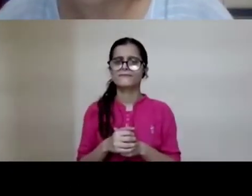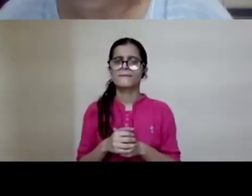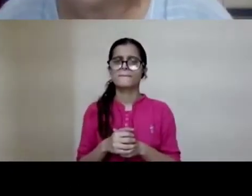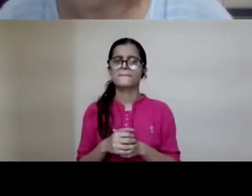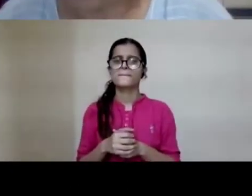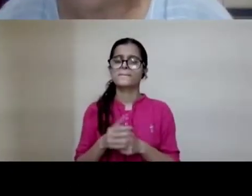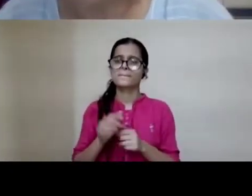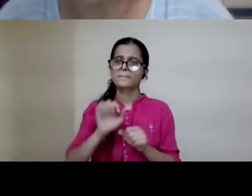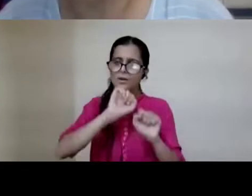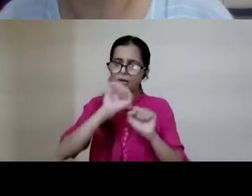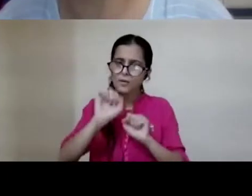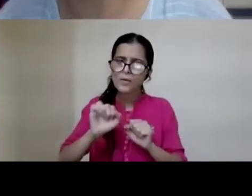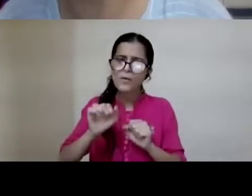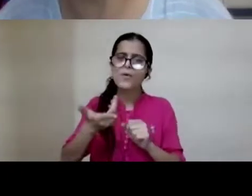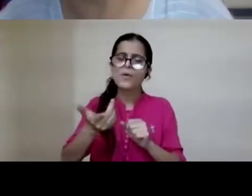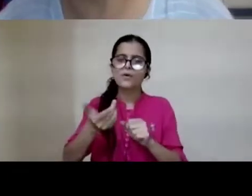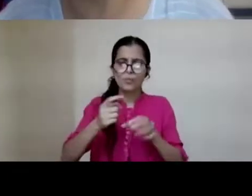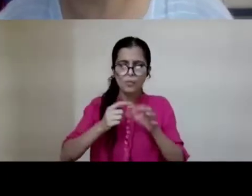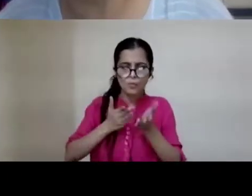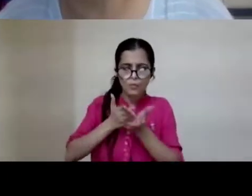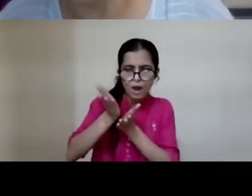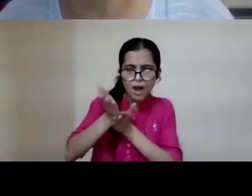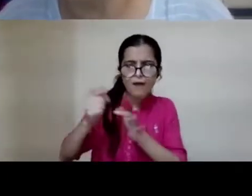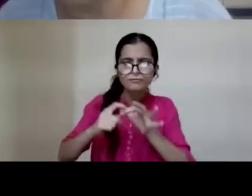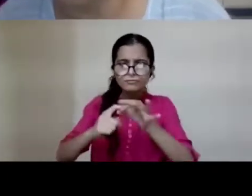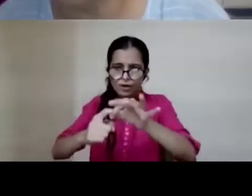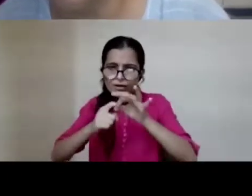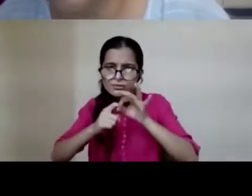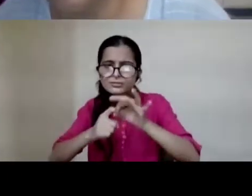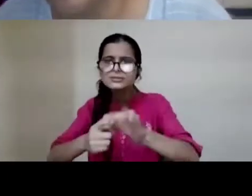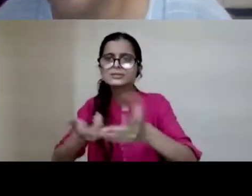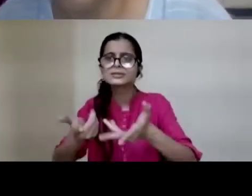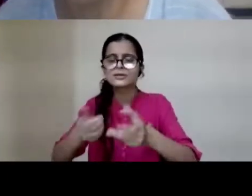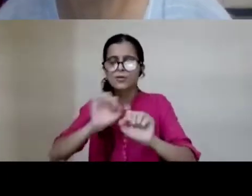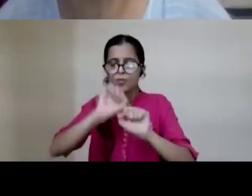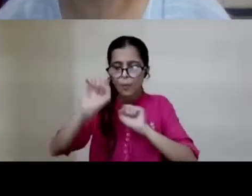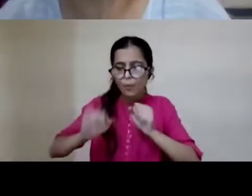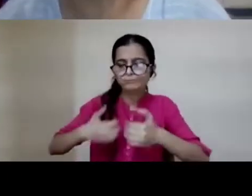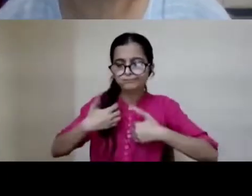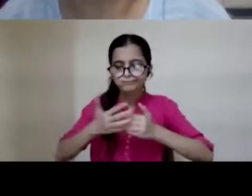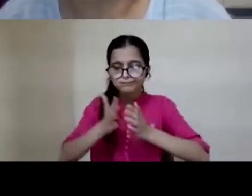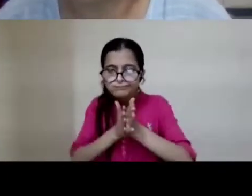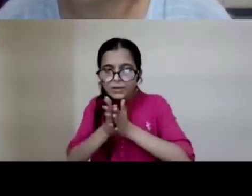it has a way of questioning this routine othering of the other, which